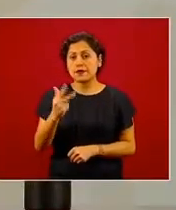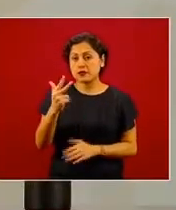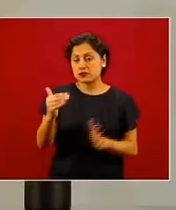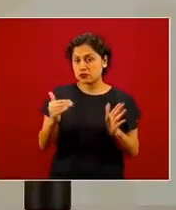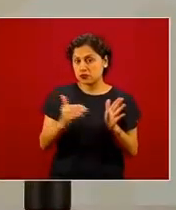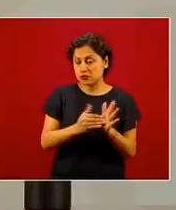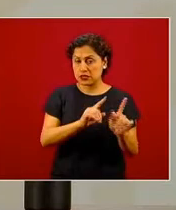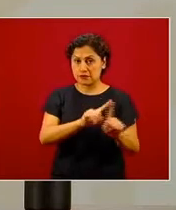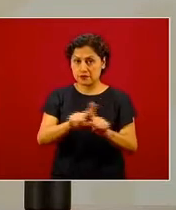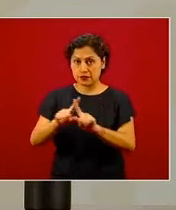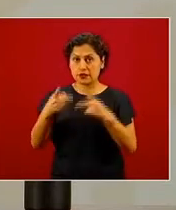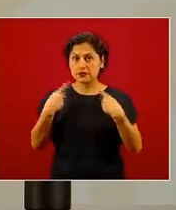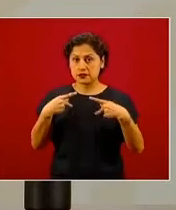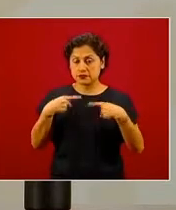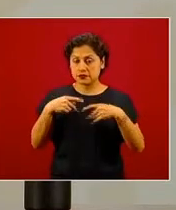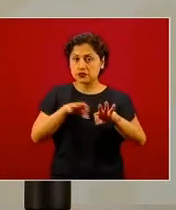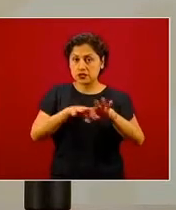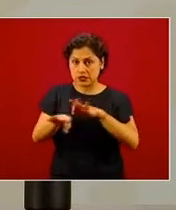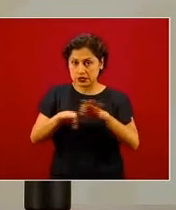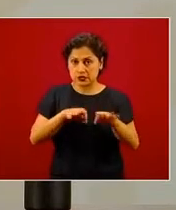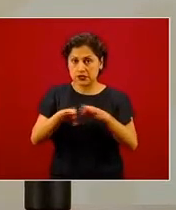healthcare workers